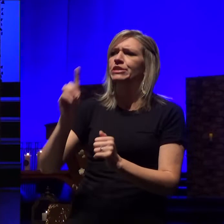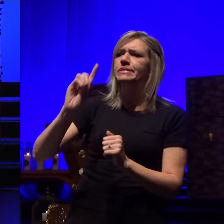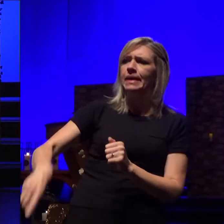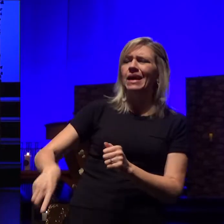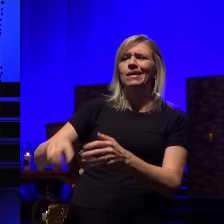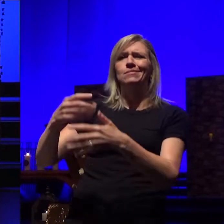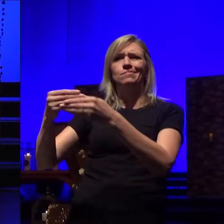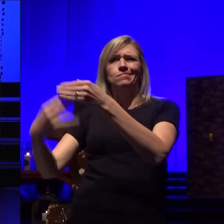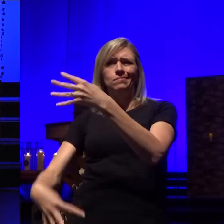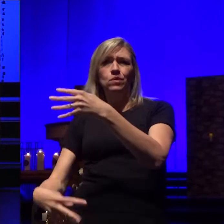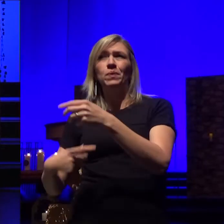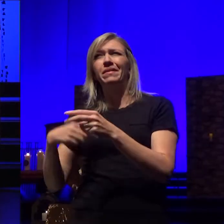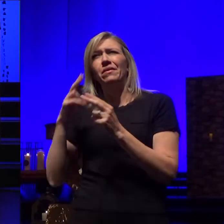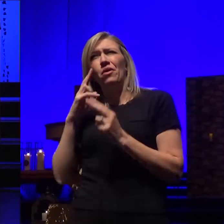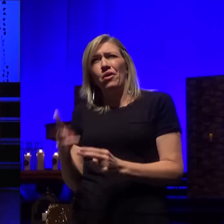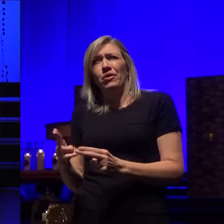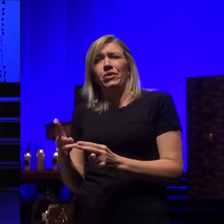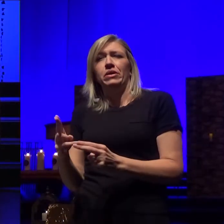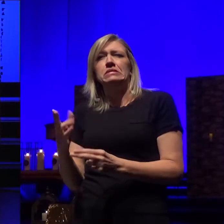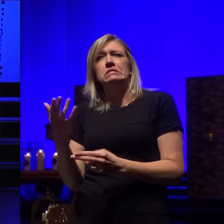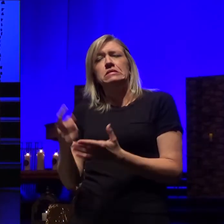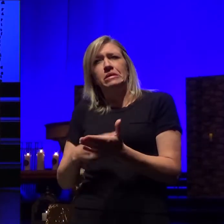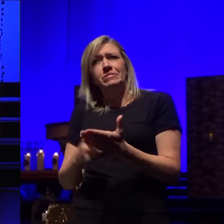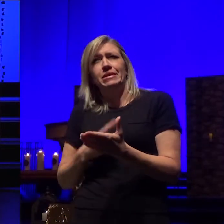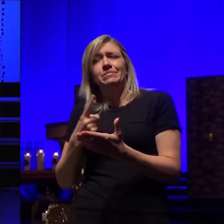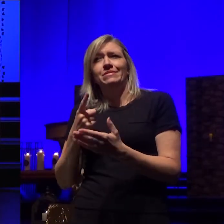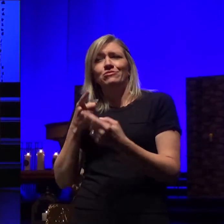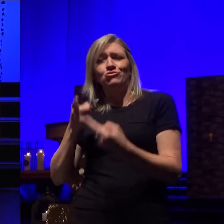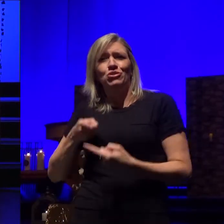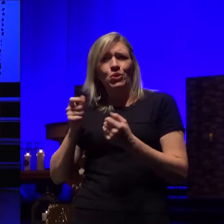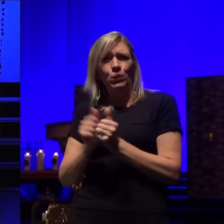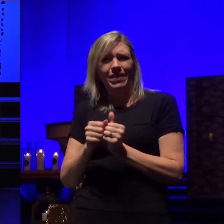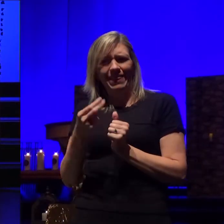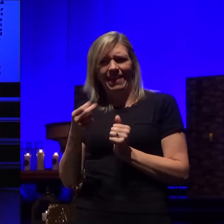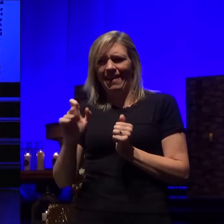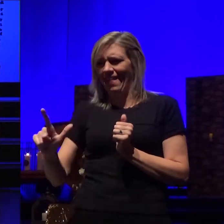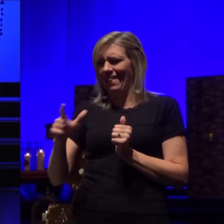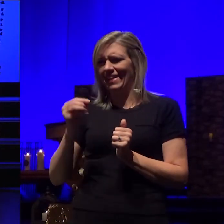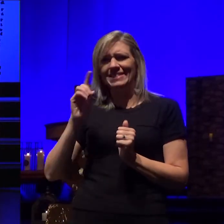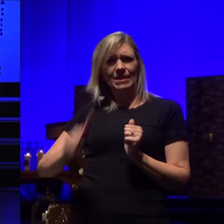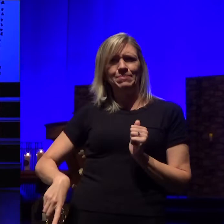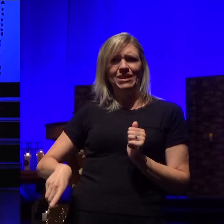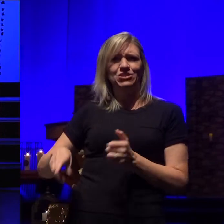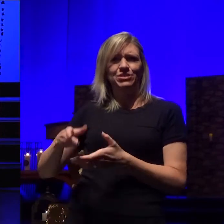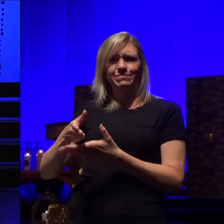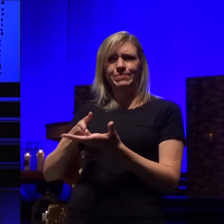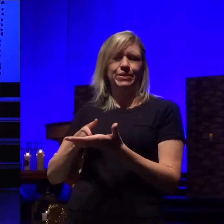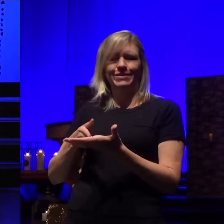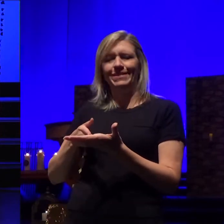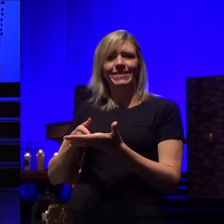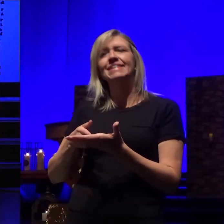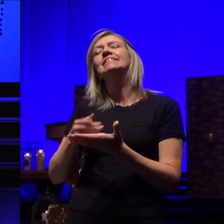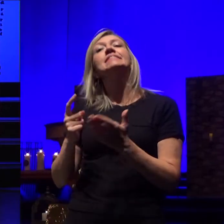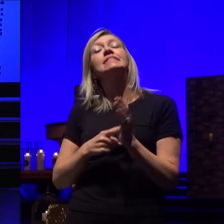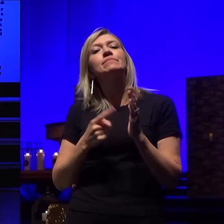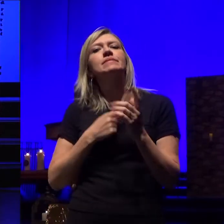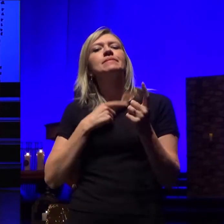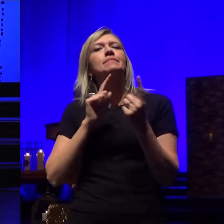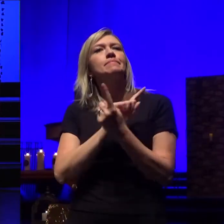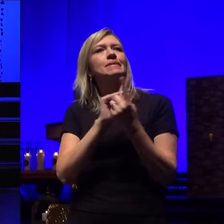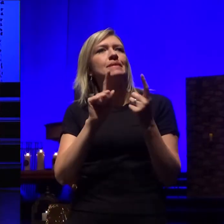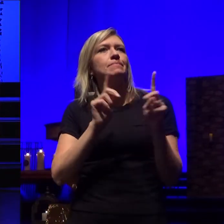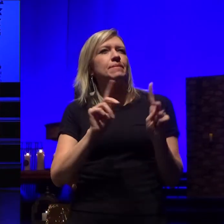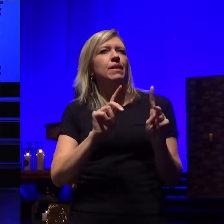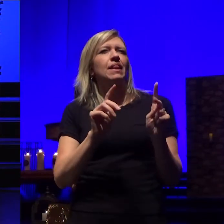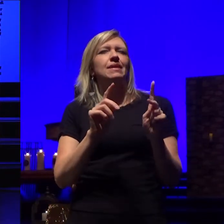damnation. And we honor all of these, except sometimes we struggle with that hell and damnation part. Right? Sometimes I meet people